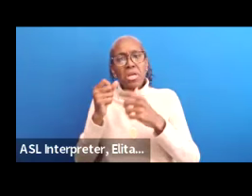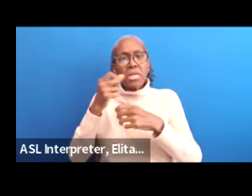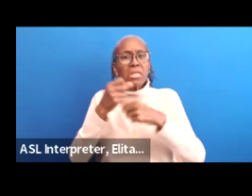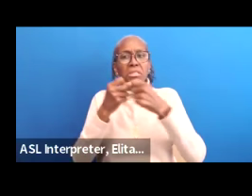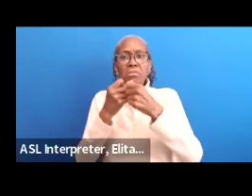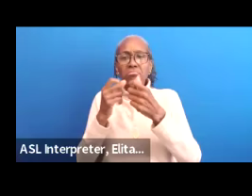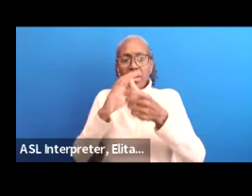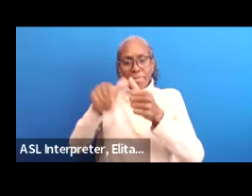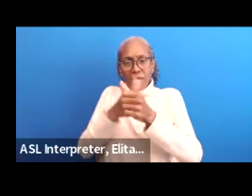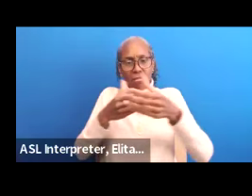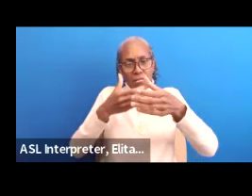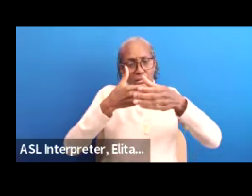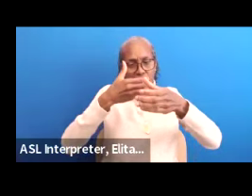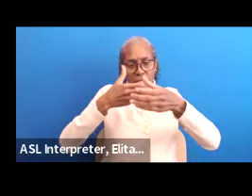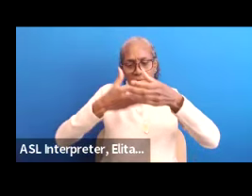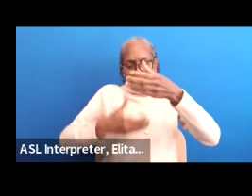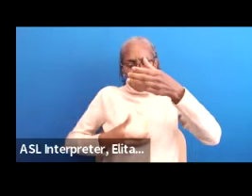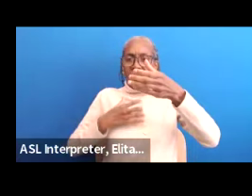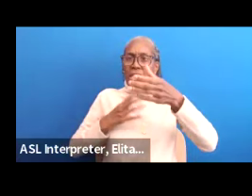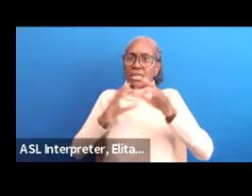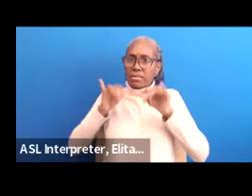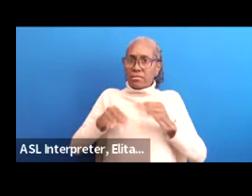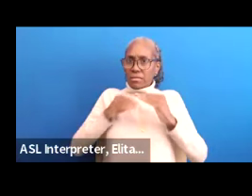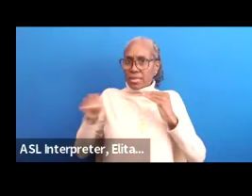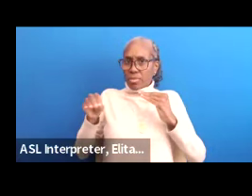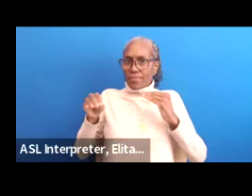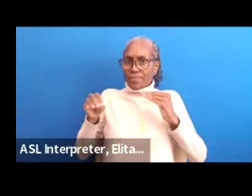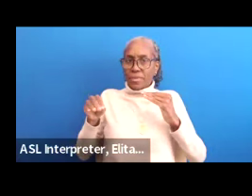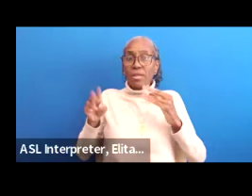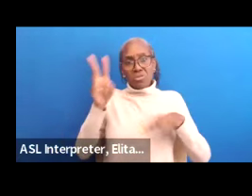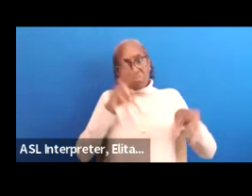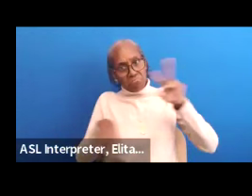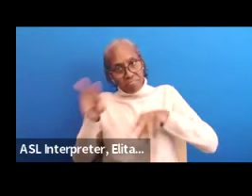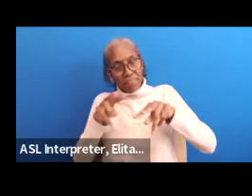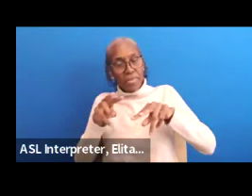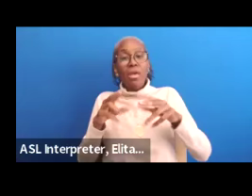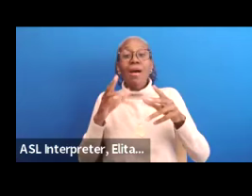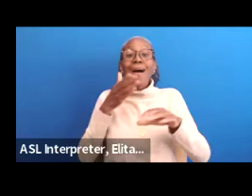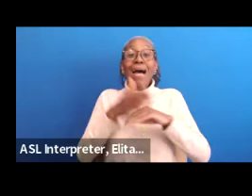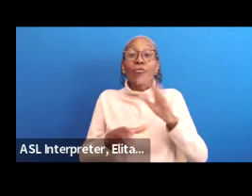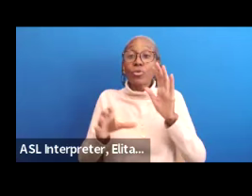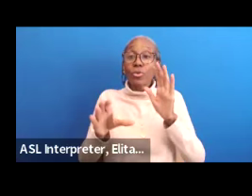posteriorly. The other thing that we look at once we evaluate the films is